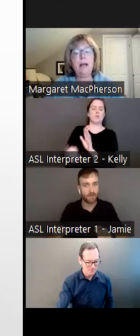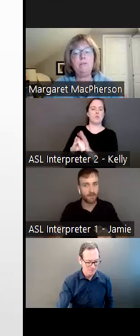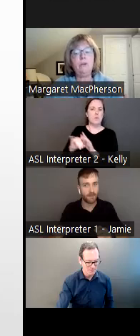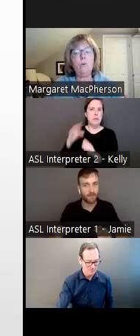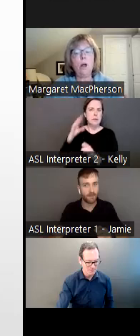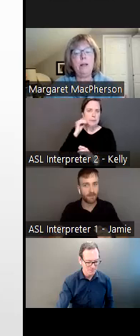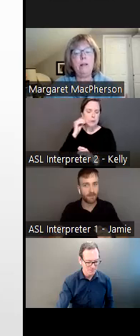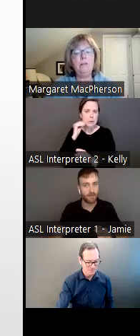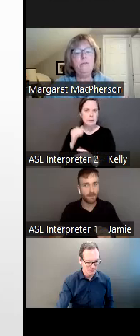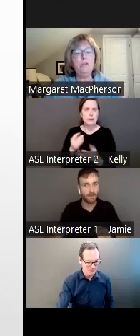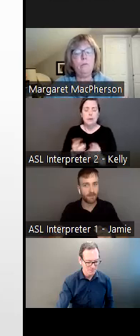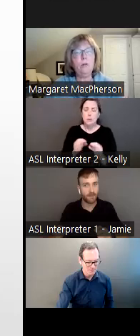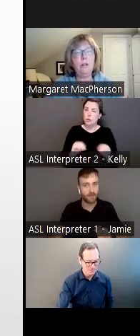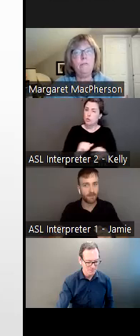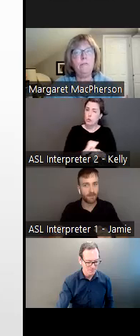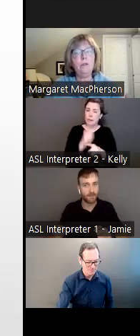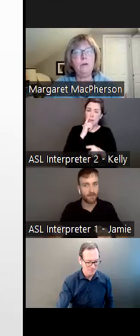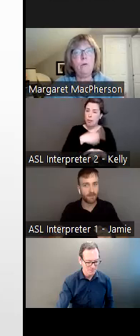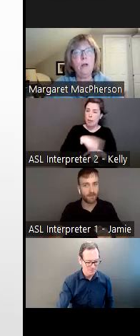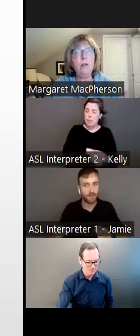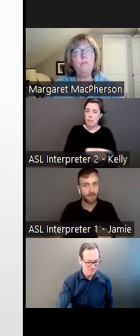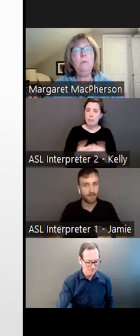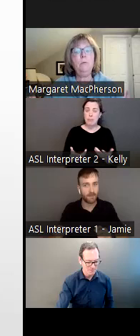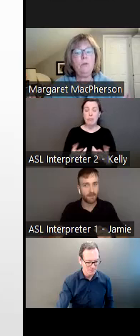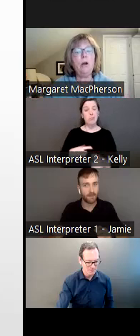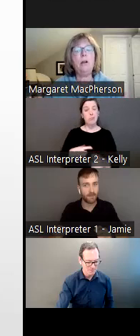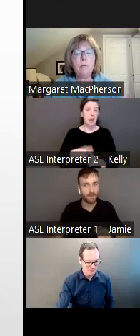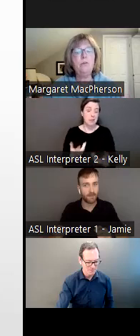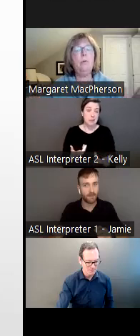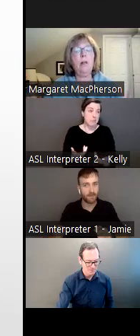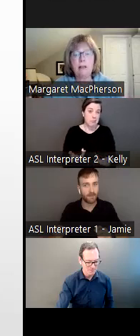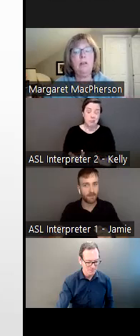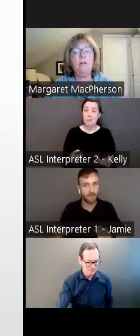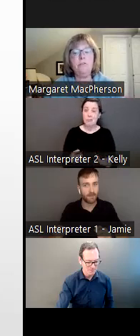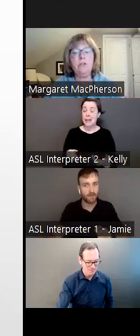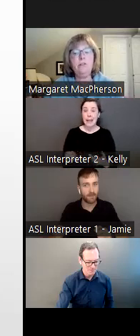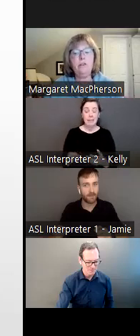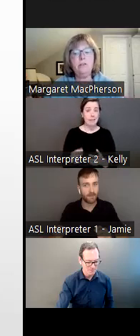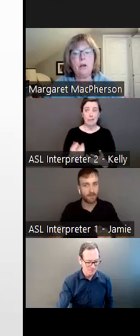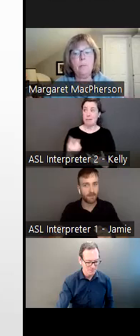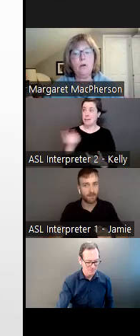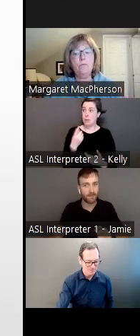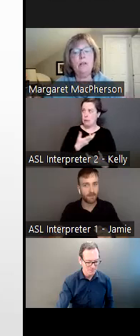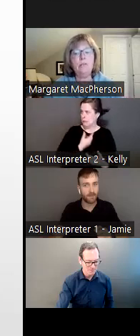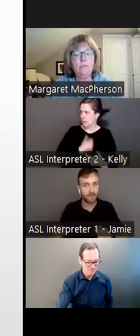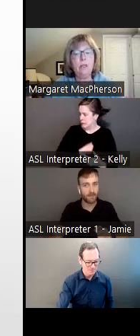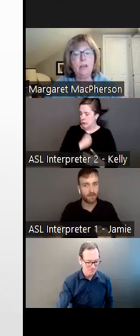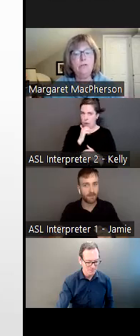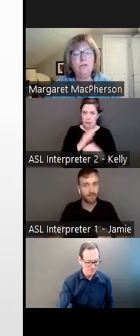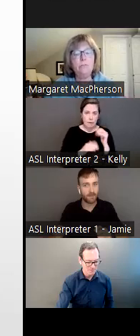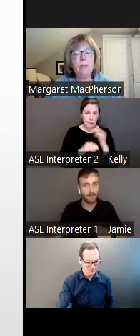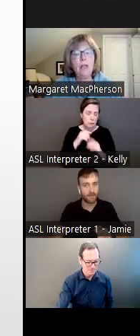the impacts are quite individual. If, you know, if people aren't comfortable having conversations about violence